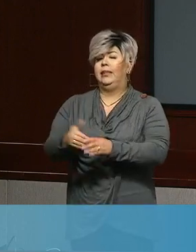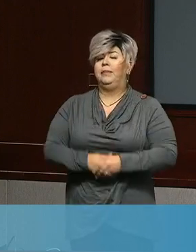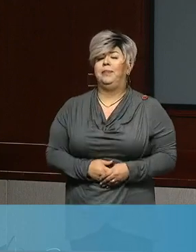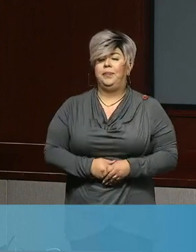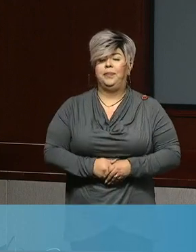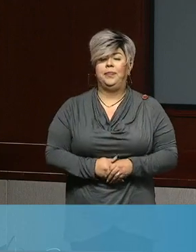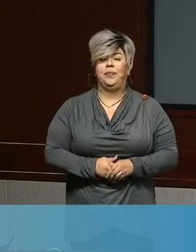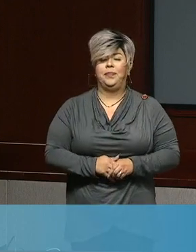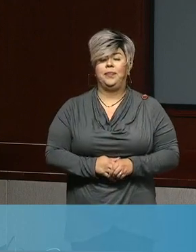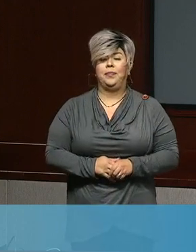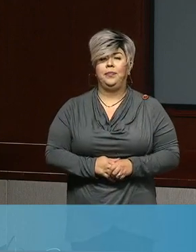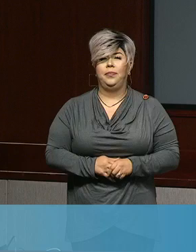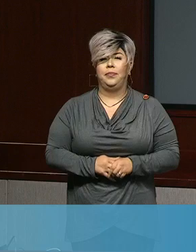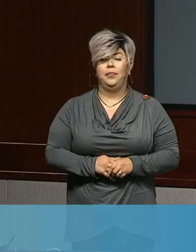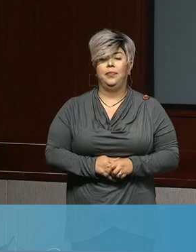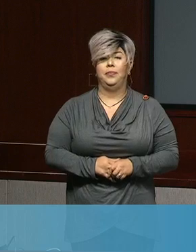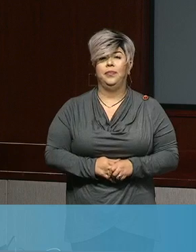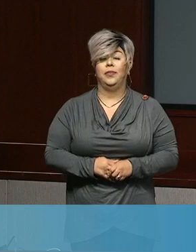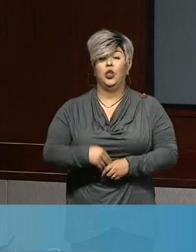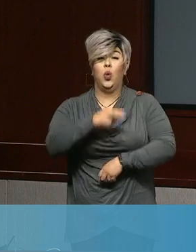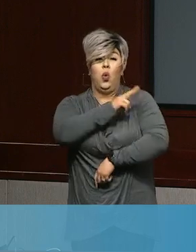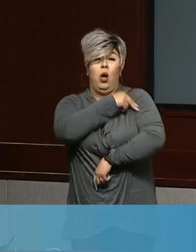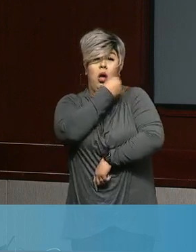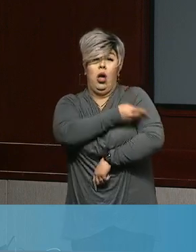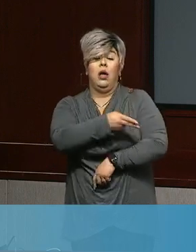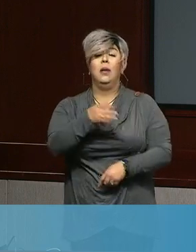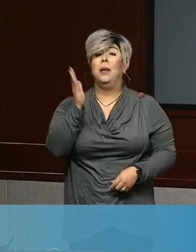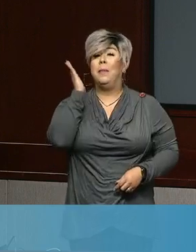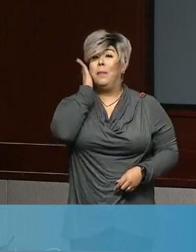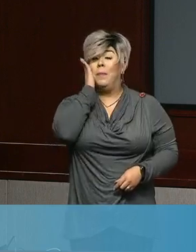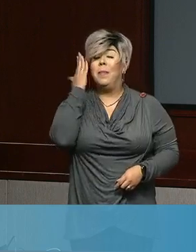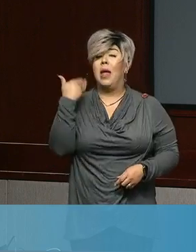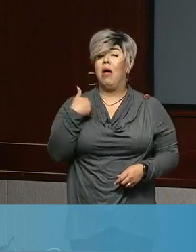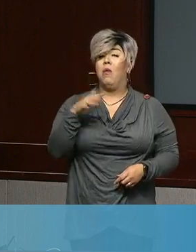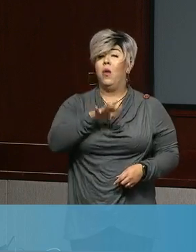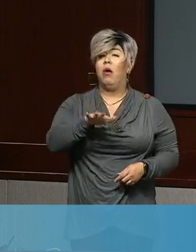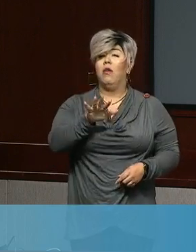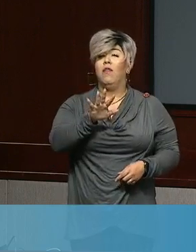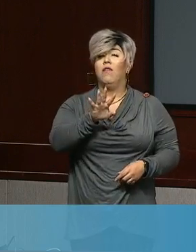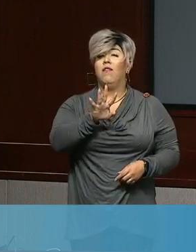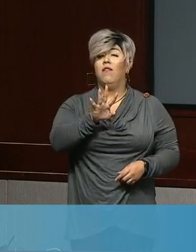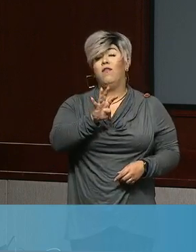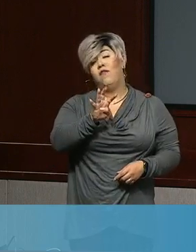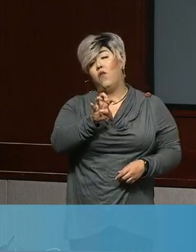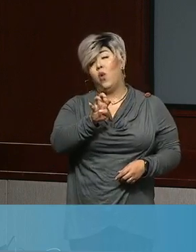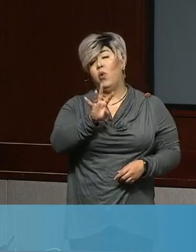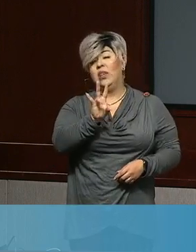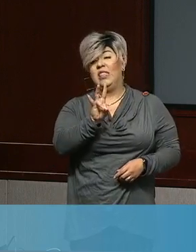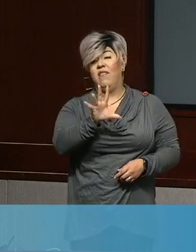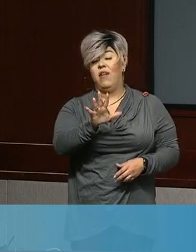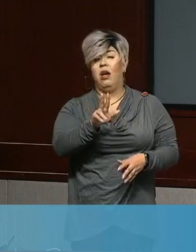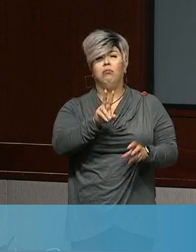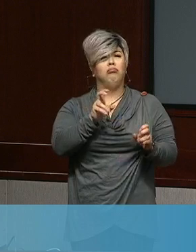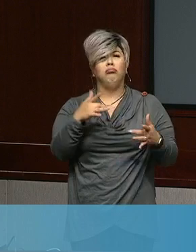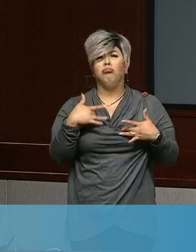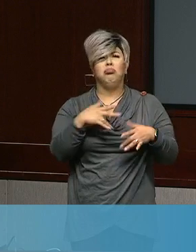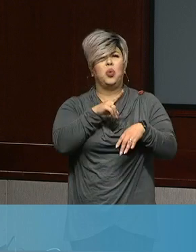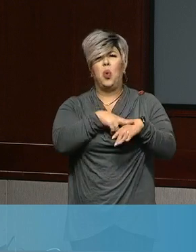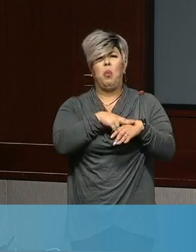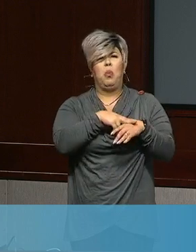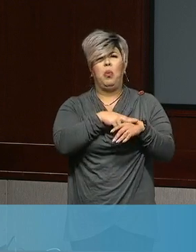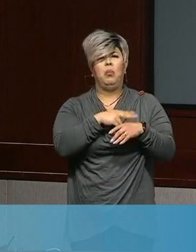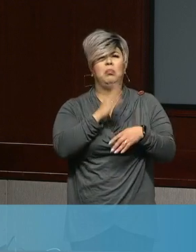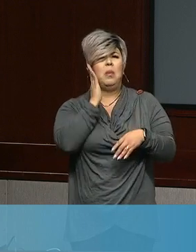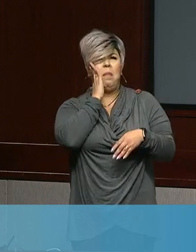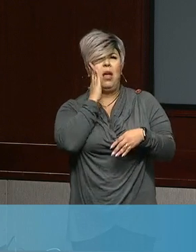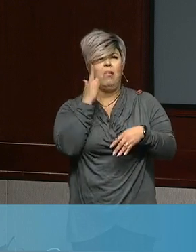locally. On hospital beds, we currently are reporting 475 regular hospital beds that are available